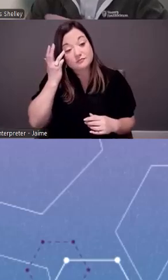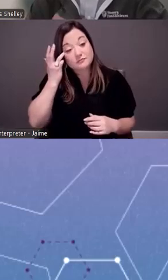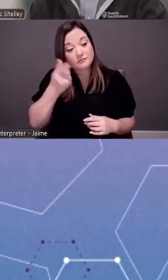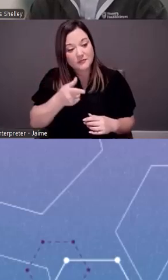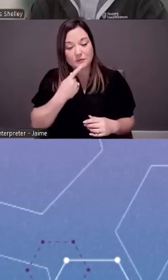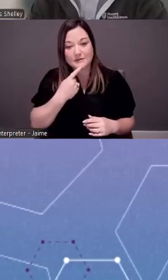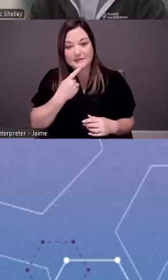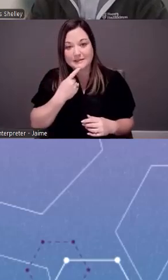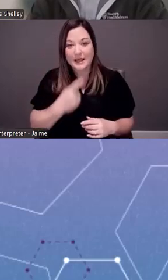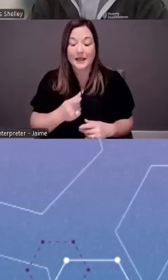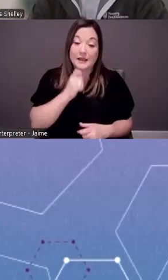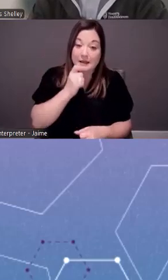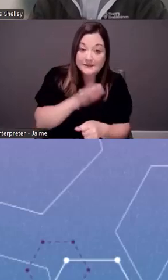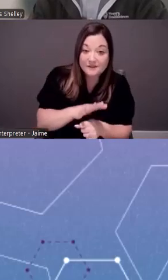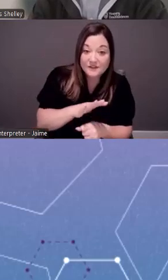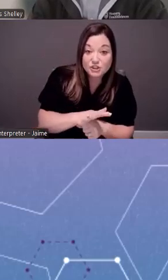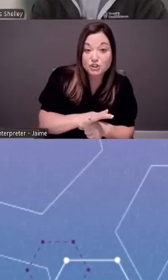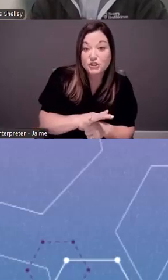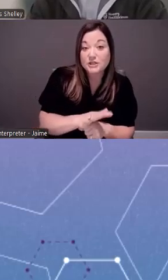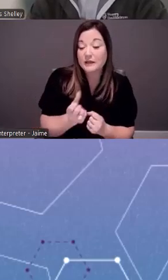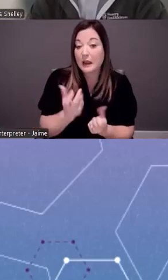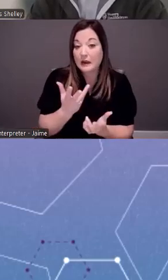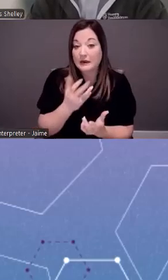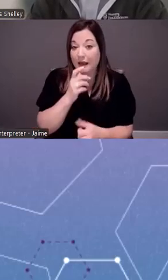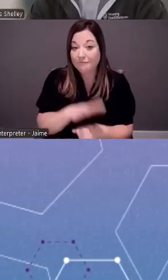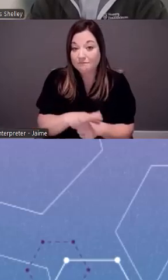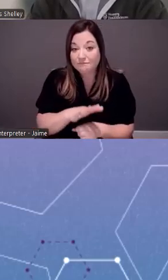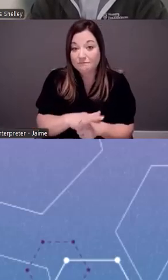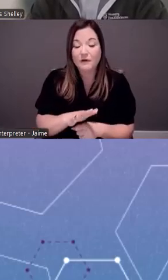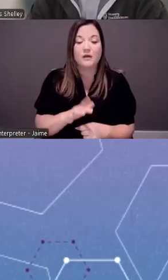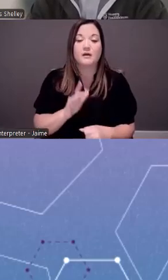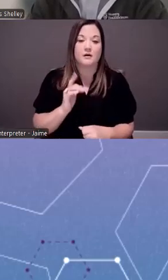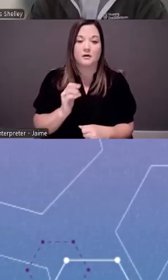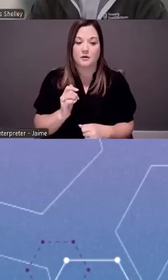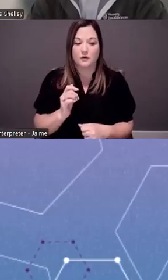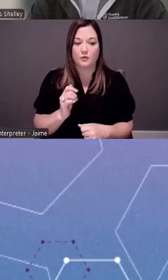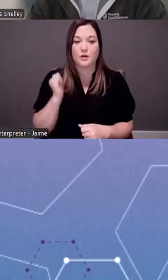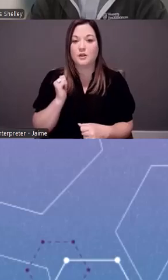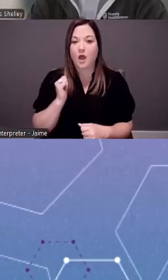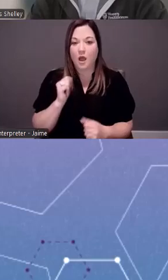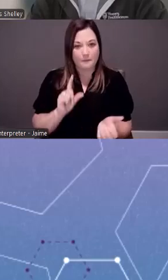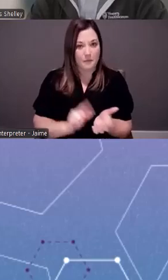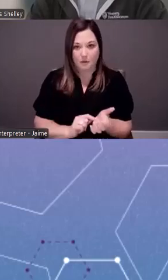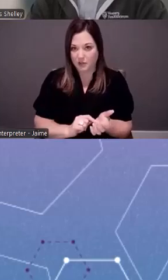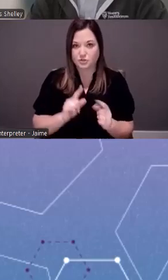an insufficient number of articles, it also will not publish, but it will let the admin know.